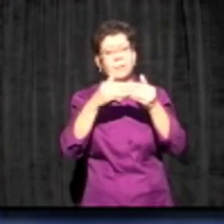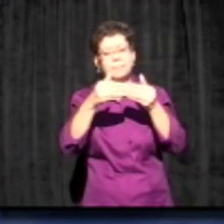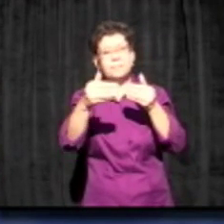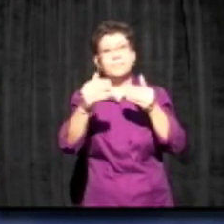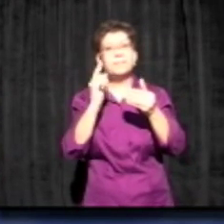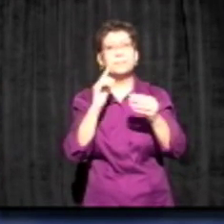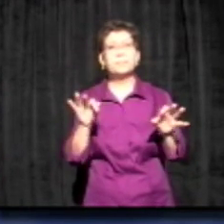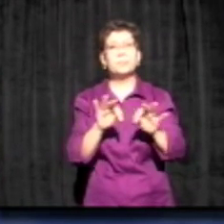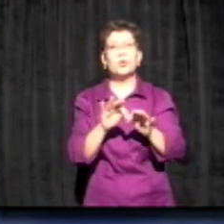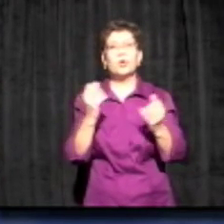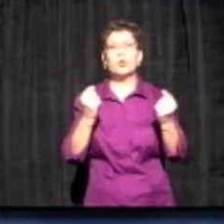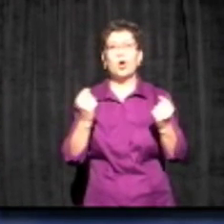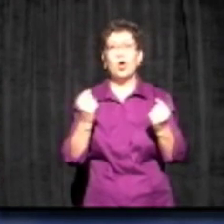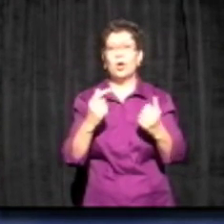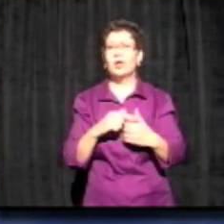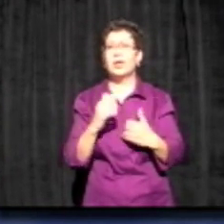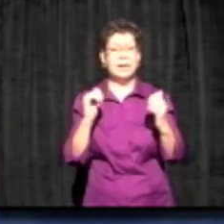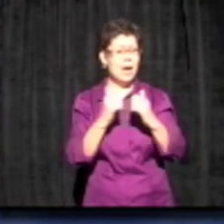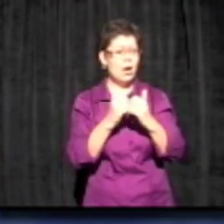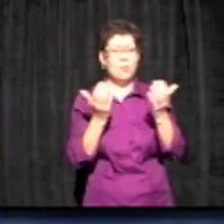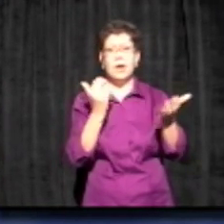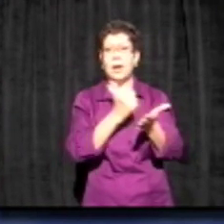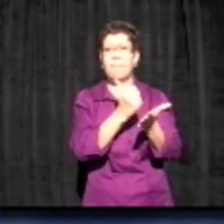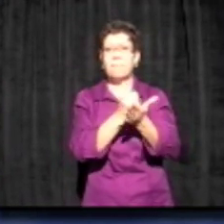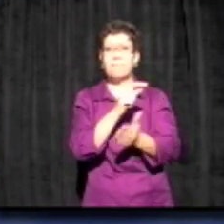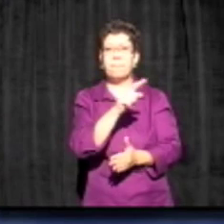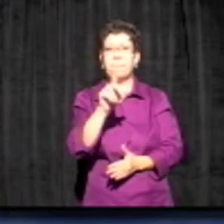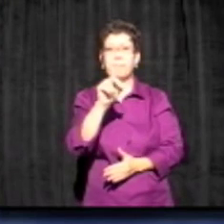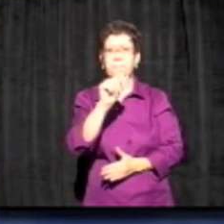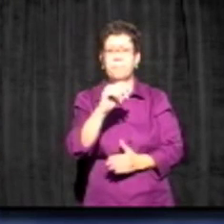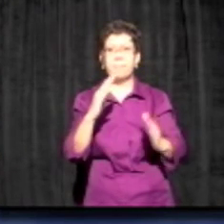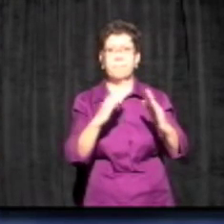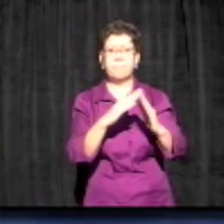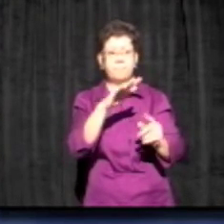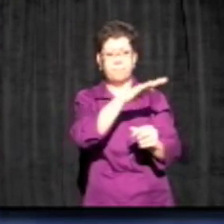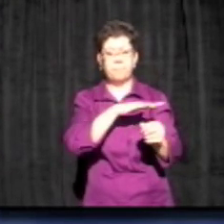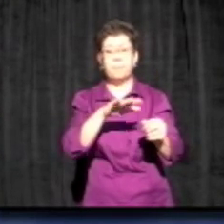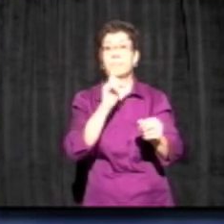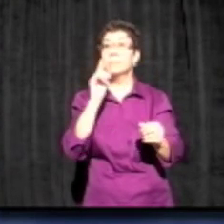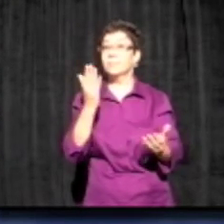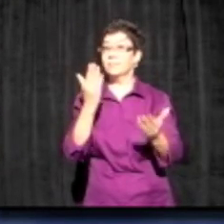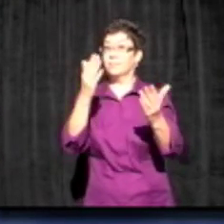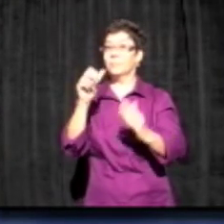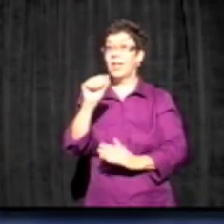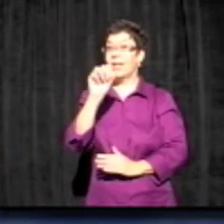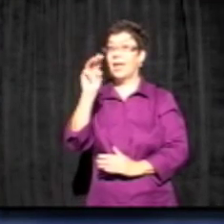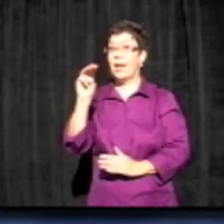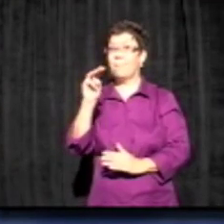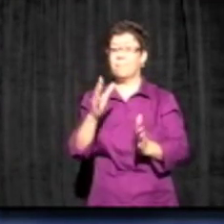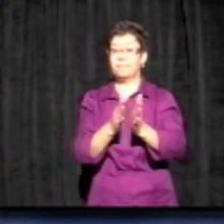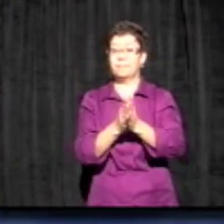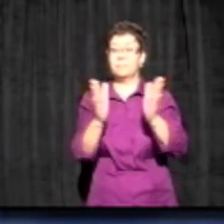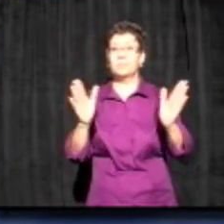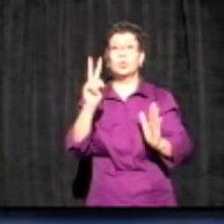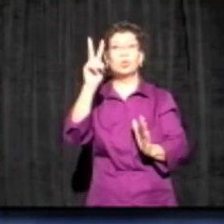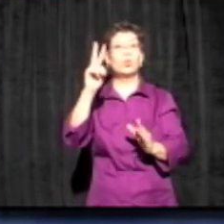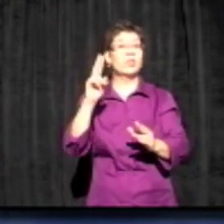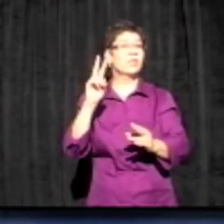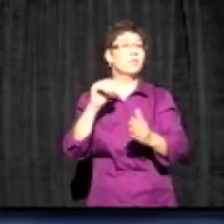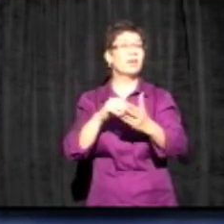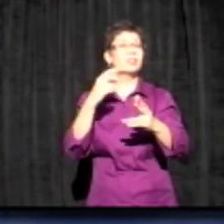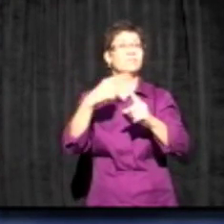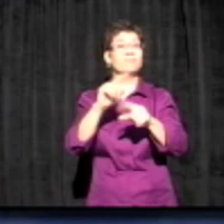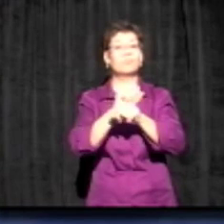important vehicles and the customers they will serve. But first, let me say on behalf of AM General's 2,000 plus employees here in the